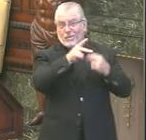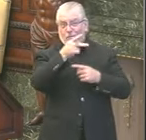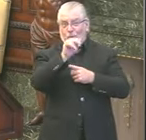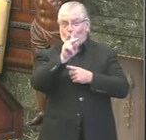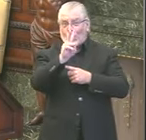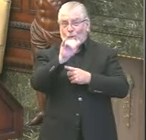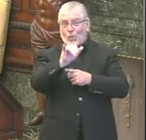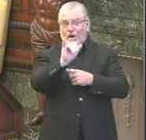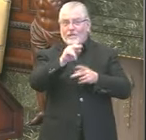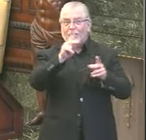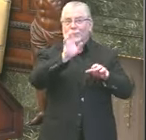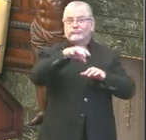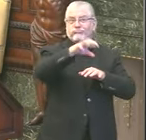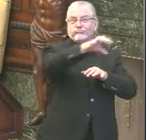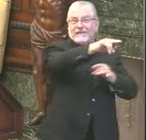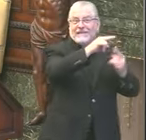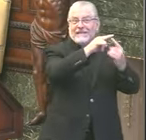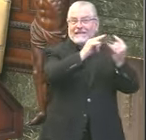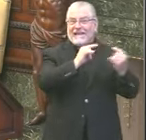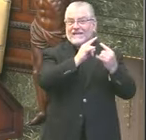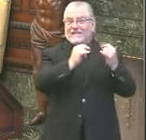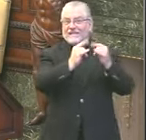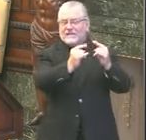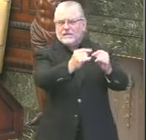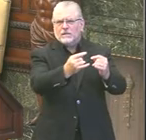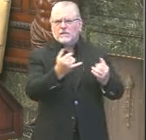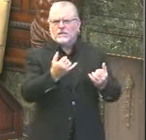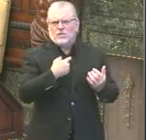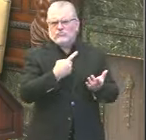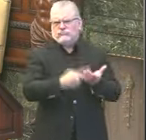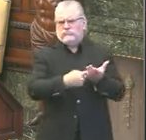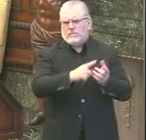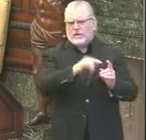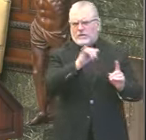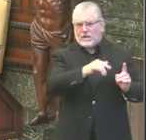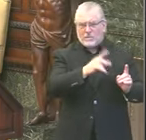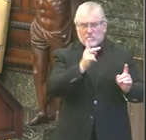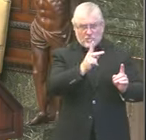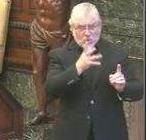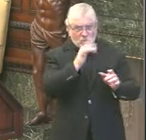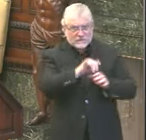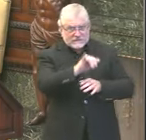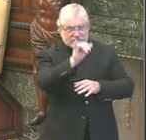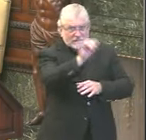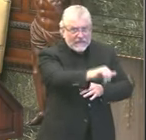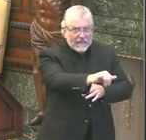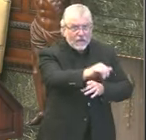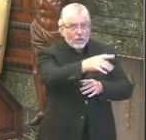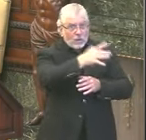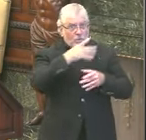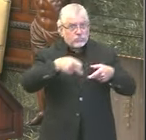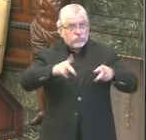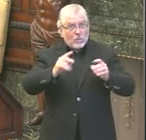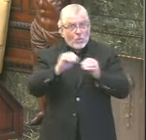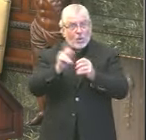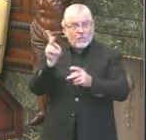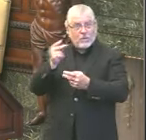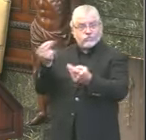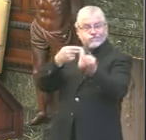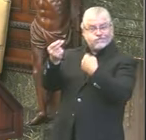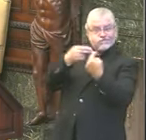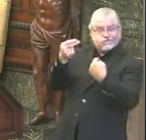stay there? Will you allow people to continue to come and camp out there, or do you have some